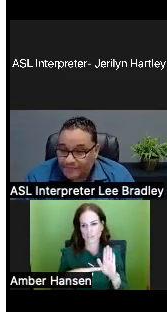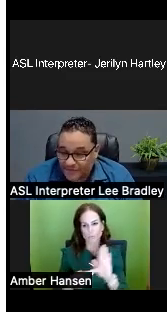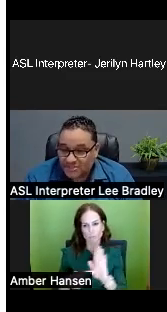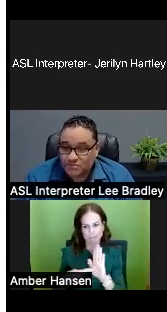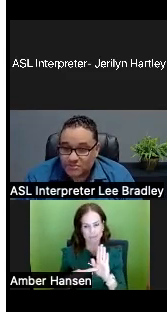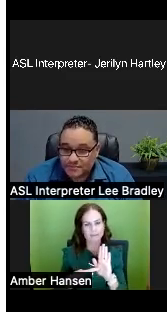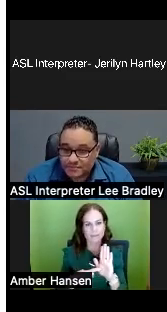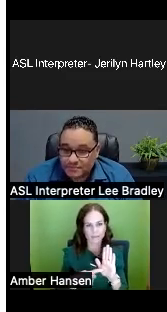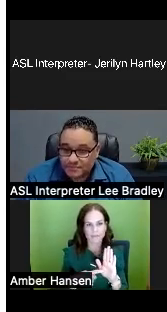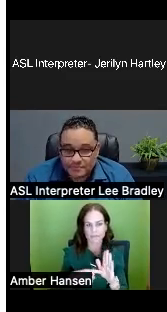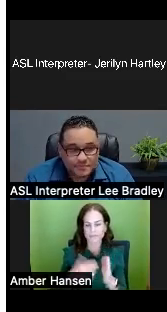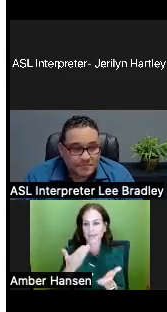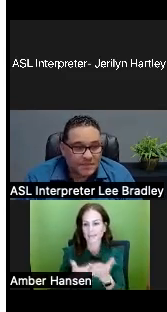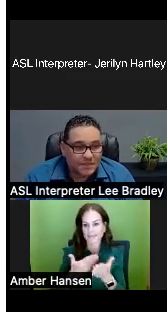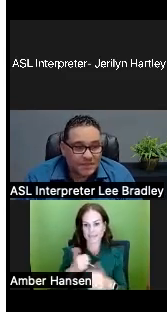allied professionals.